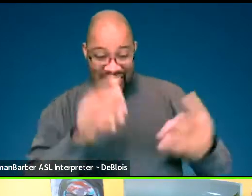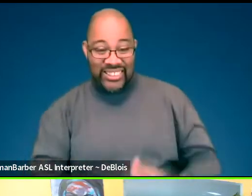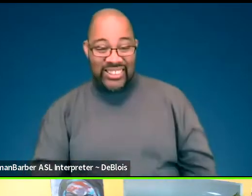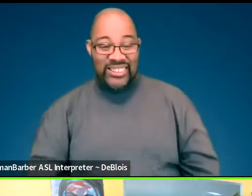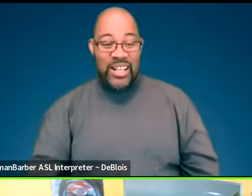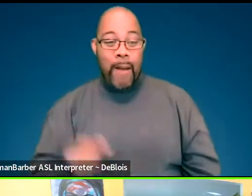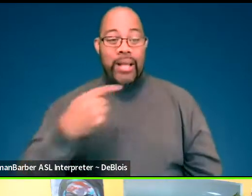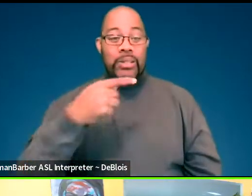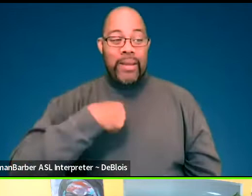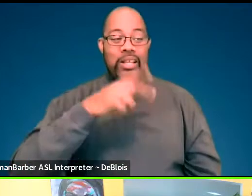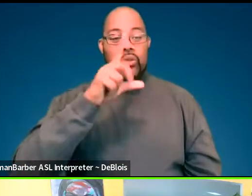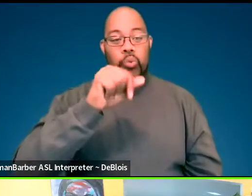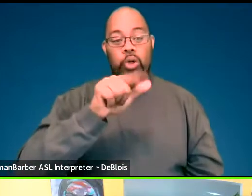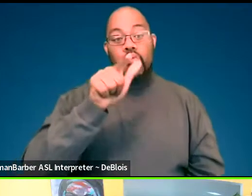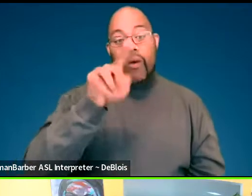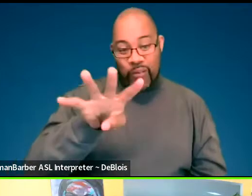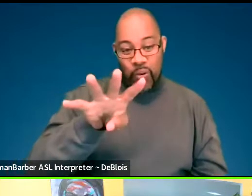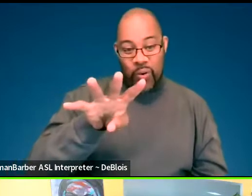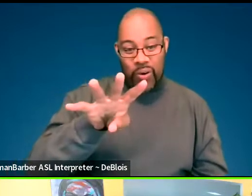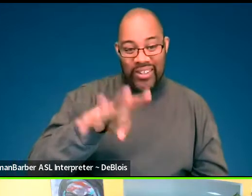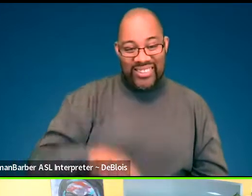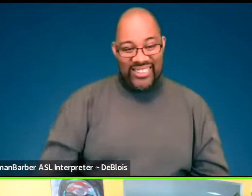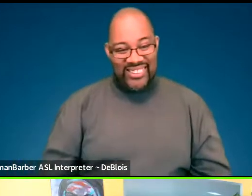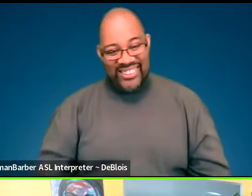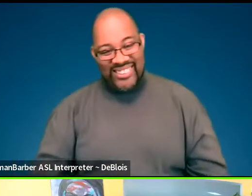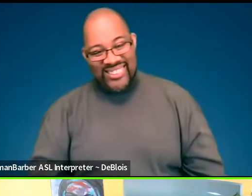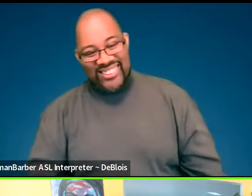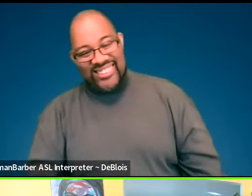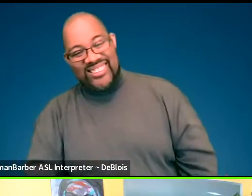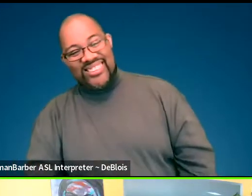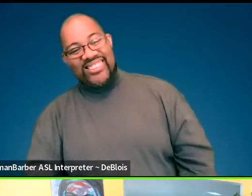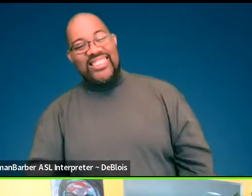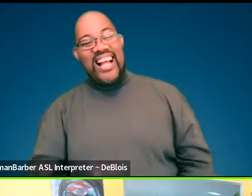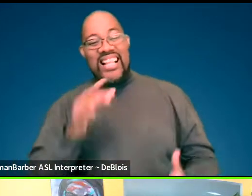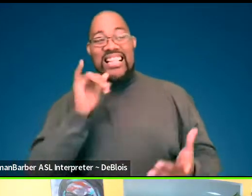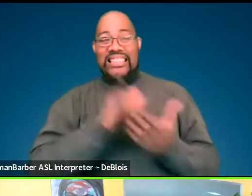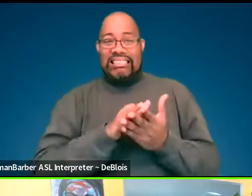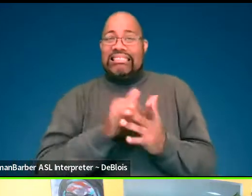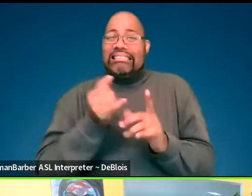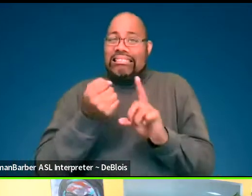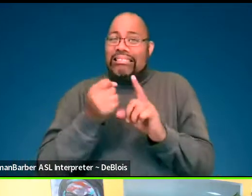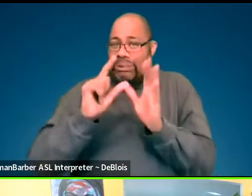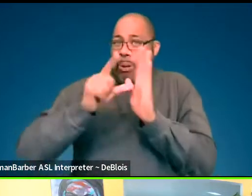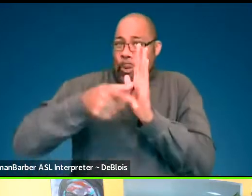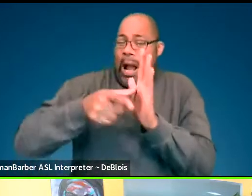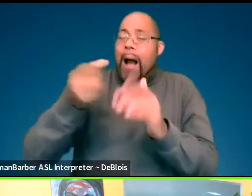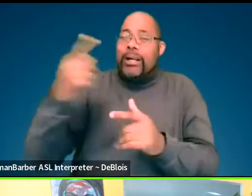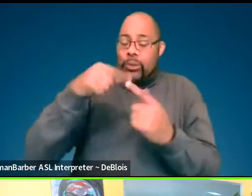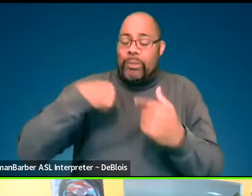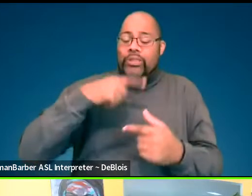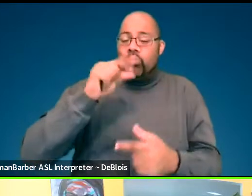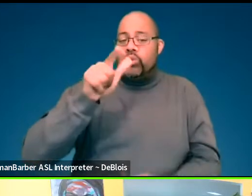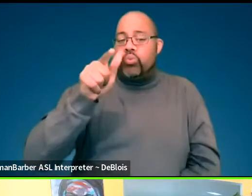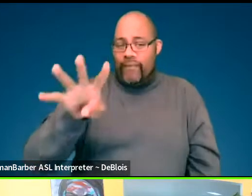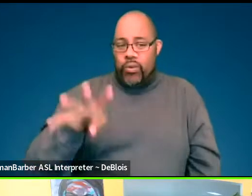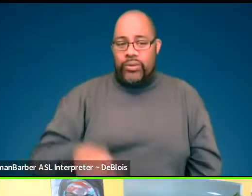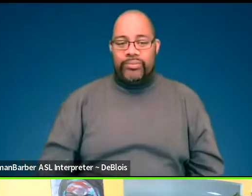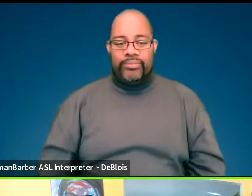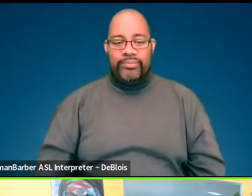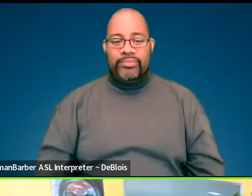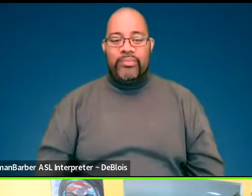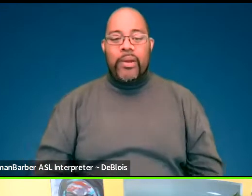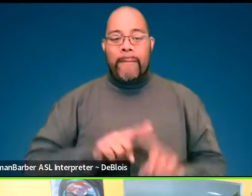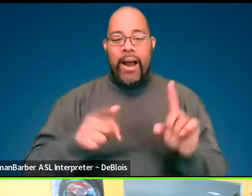in 2024. It's a minute off. Come back to me in 2024.